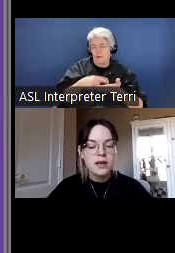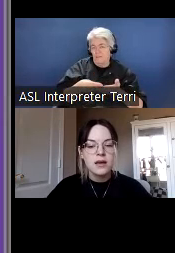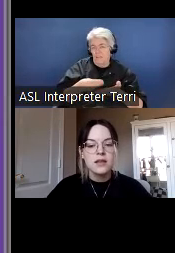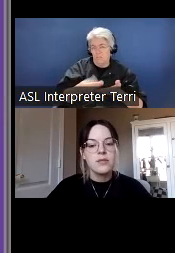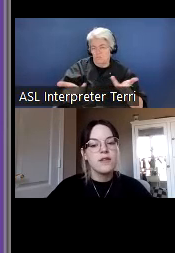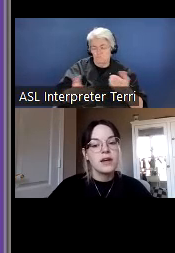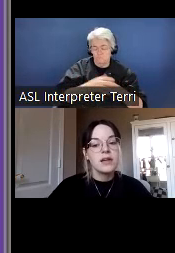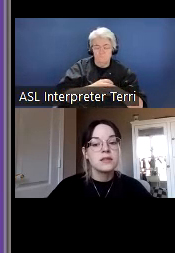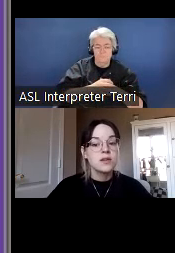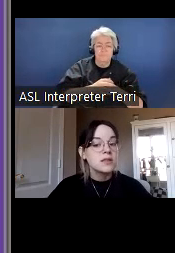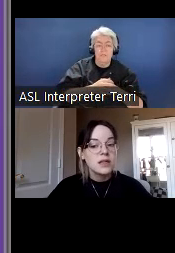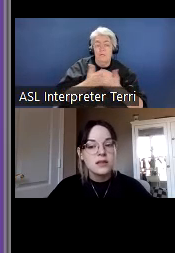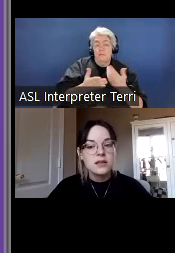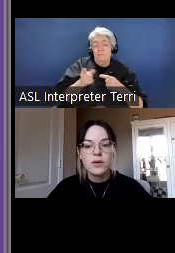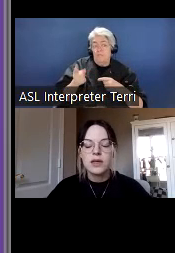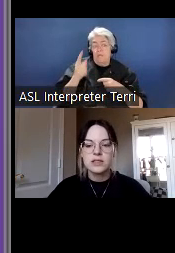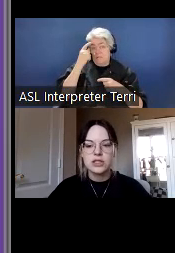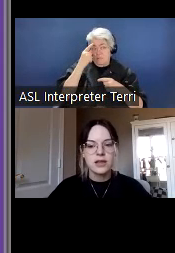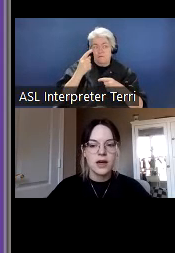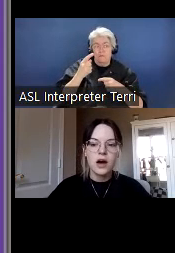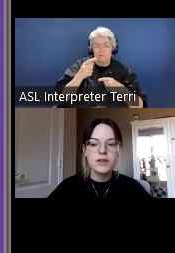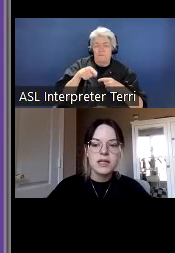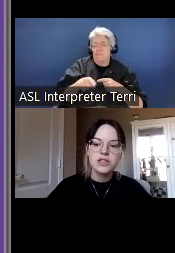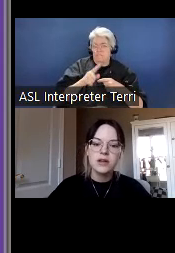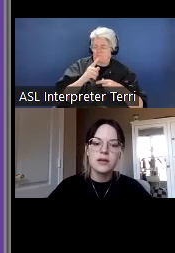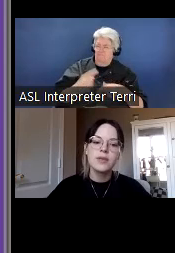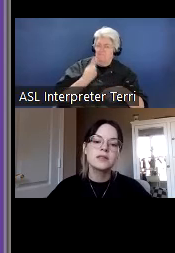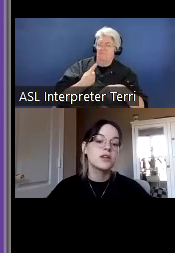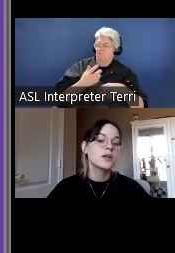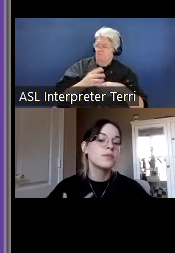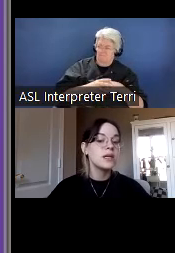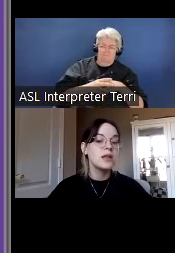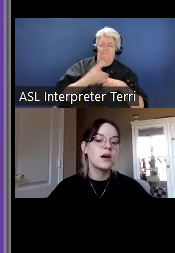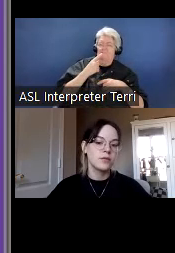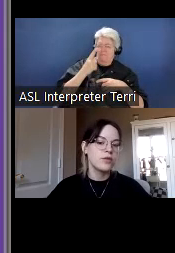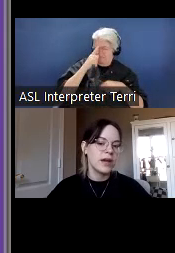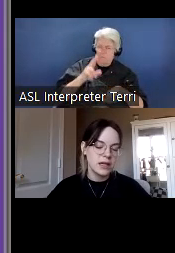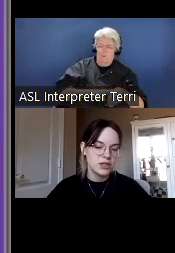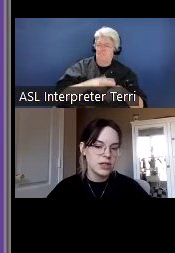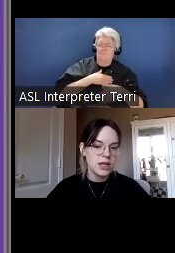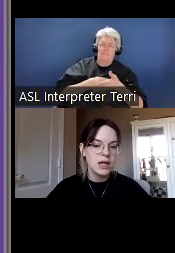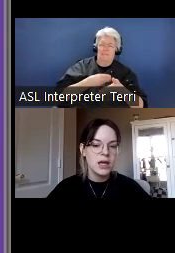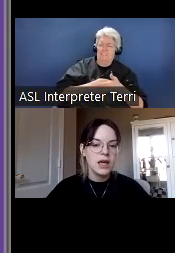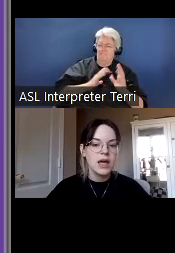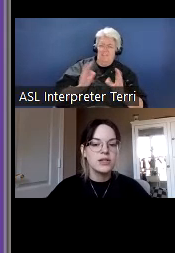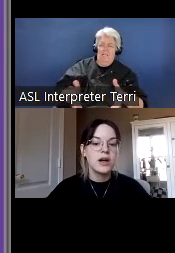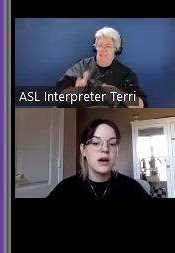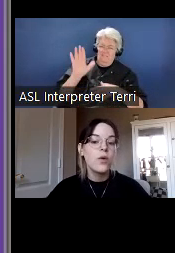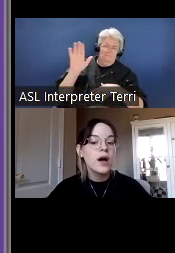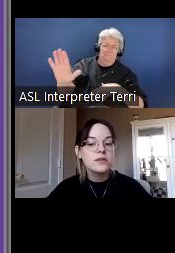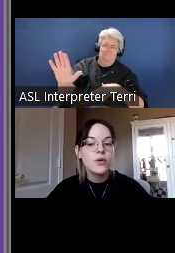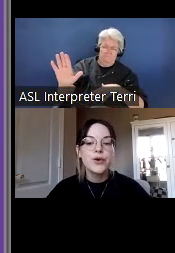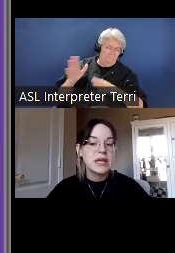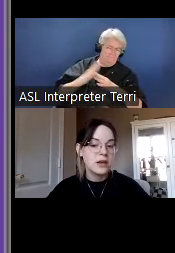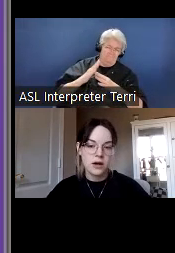state. They may find it insulting that we would initiate that conversation because they're completely comfortable financially and do